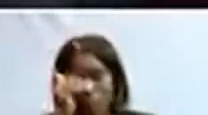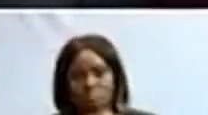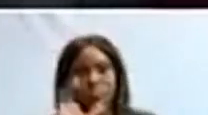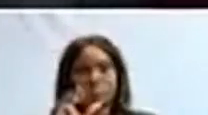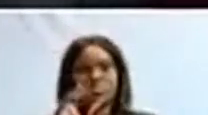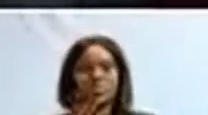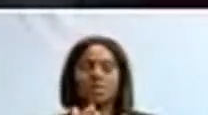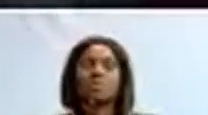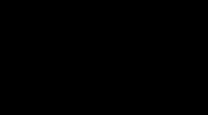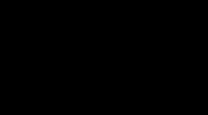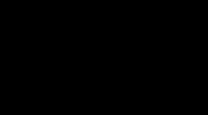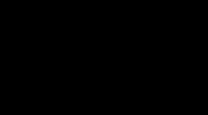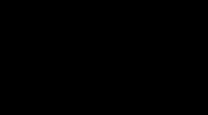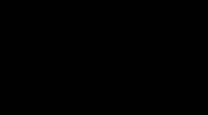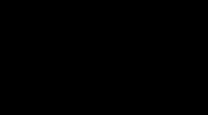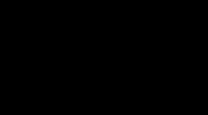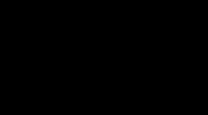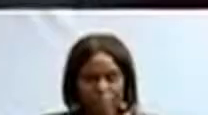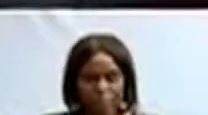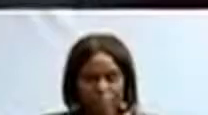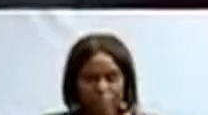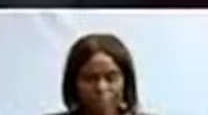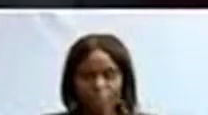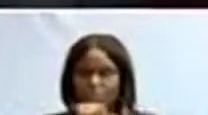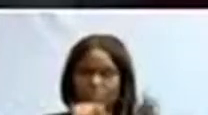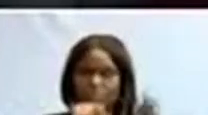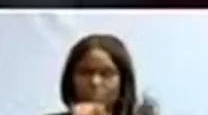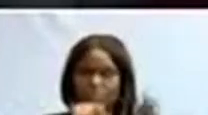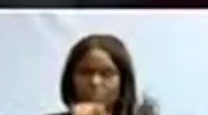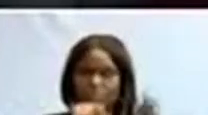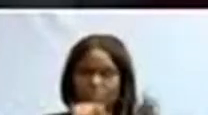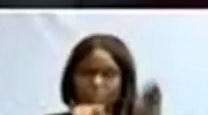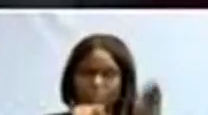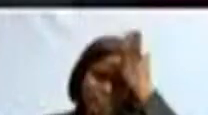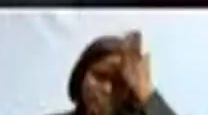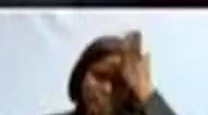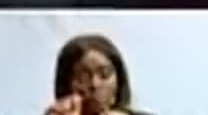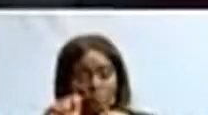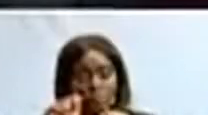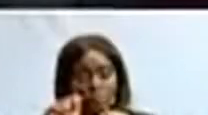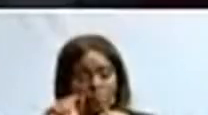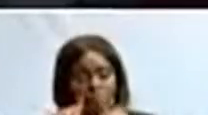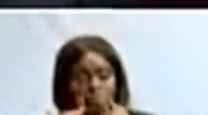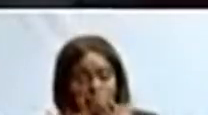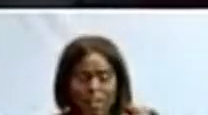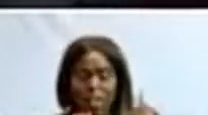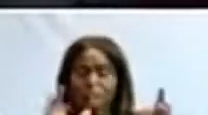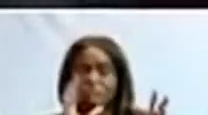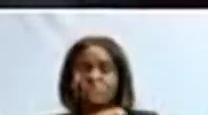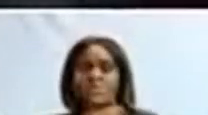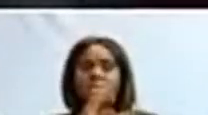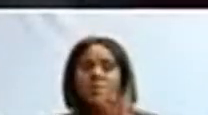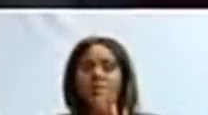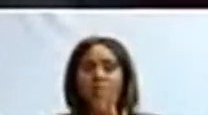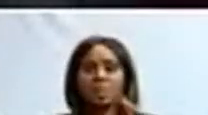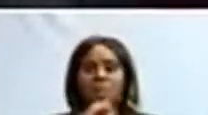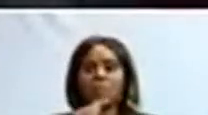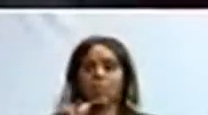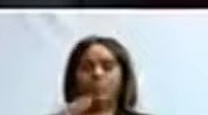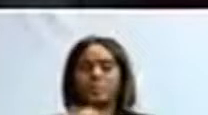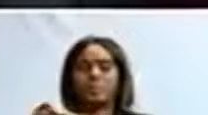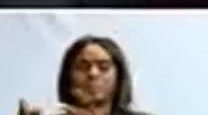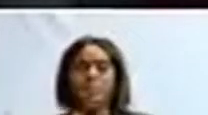We have, Chair. Yes, but it's not date stamped. You would have said misfiled or